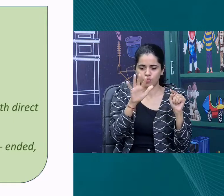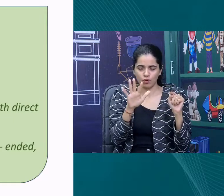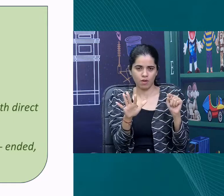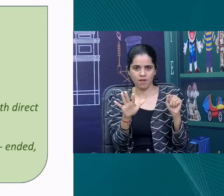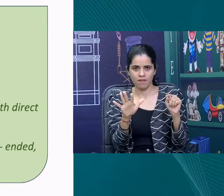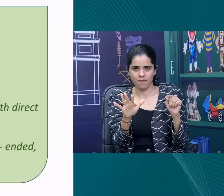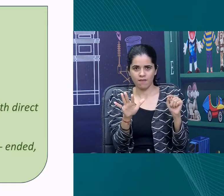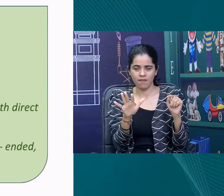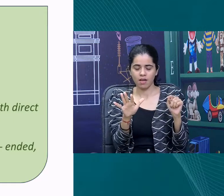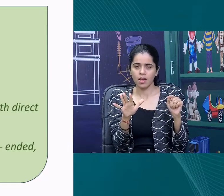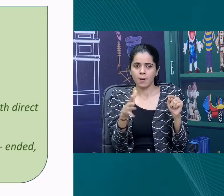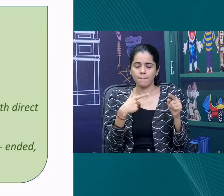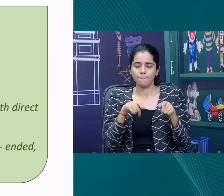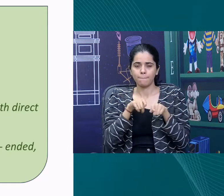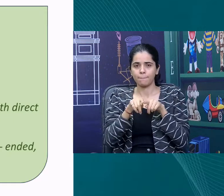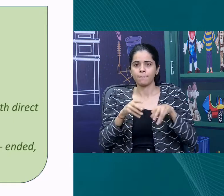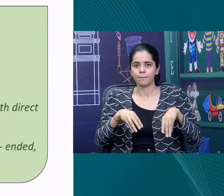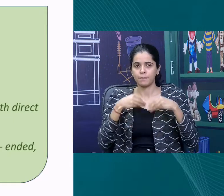the middle class too.